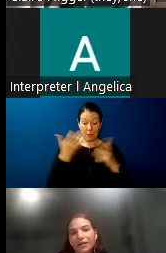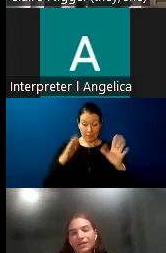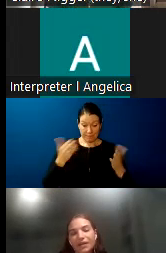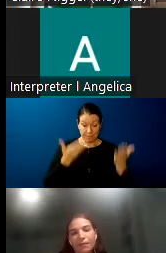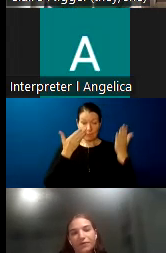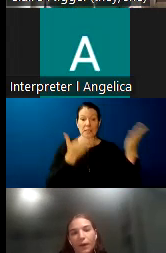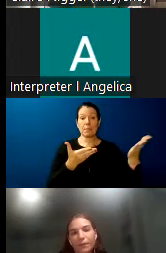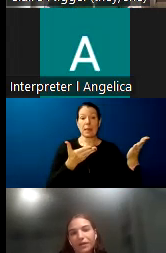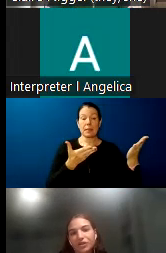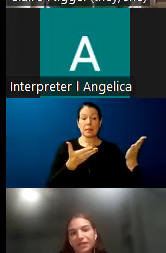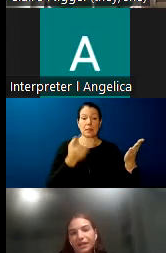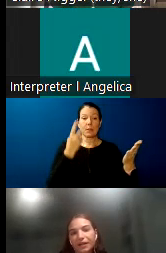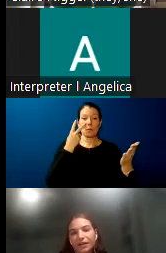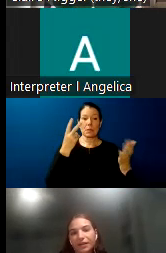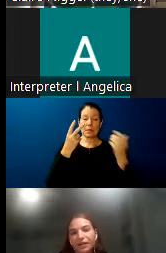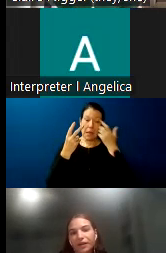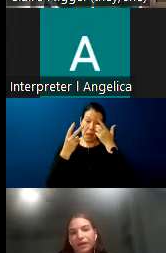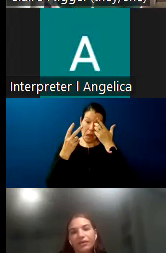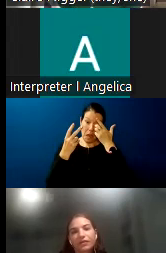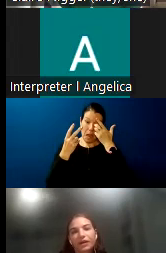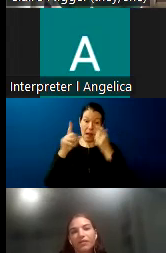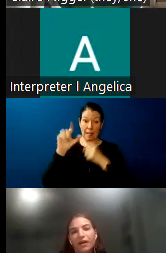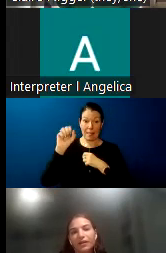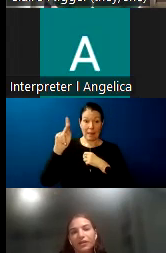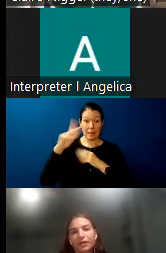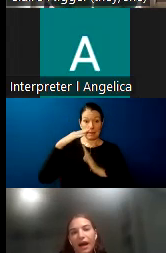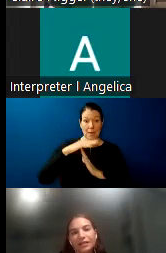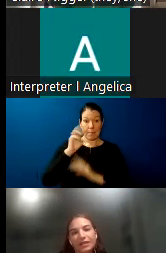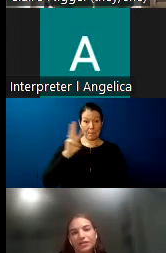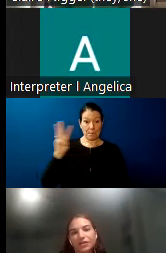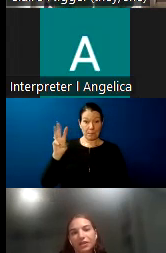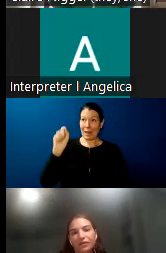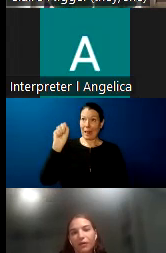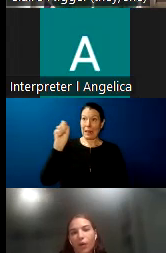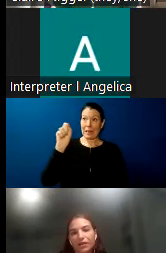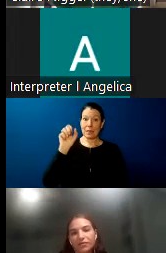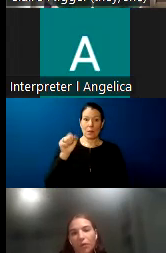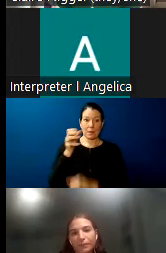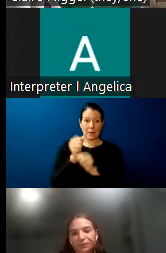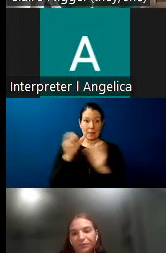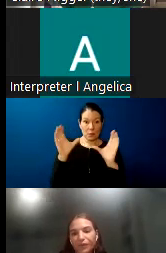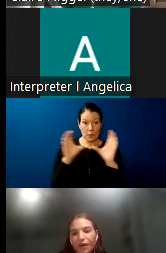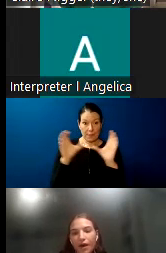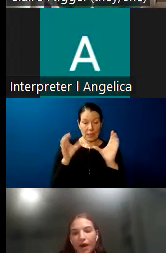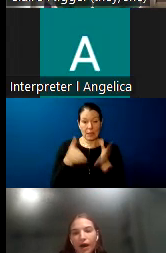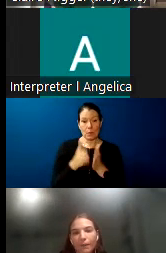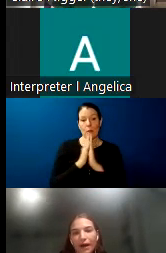see a box at the top of your webpage containing a link. And if you click on that link, you can access the certificate request